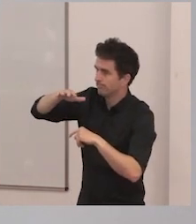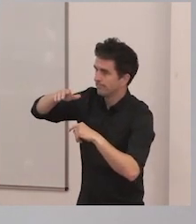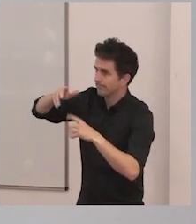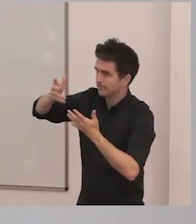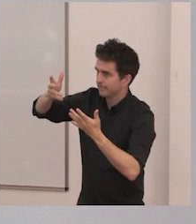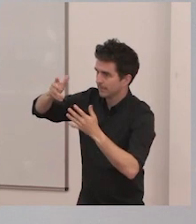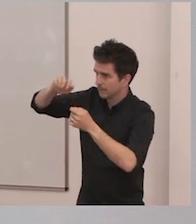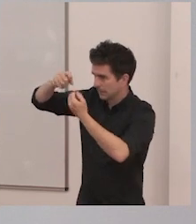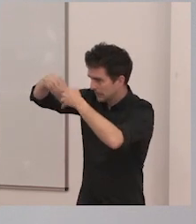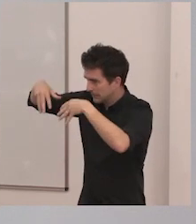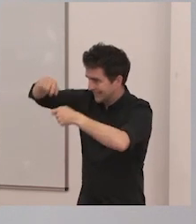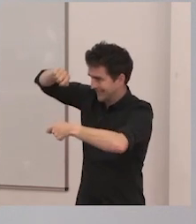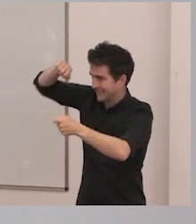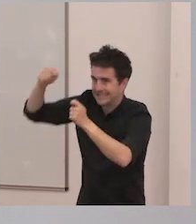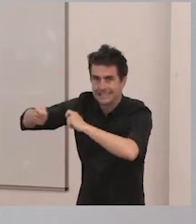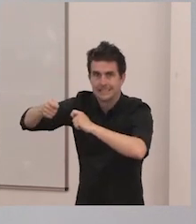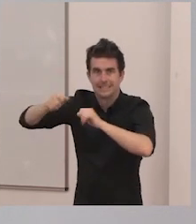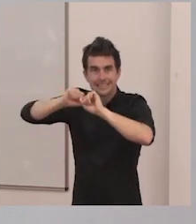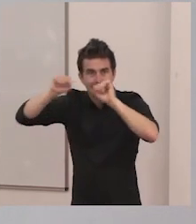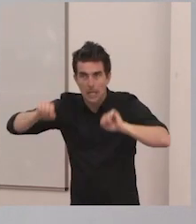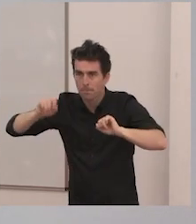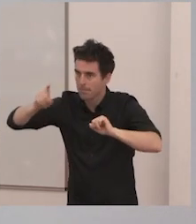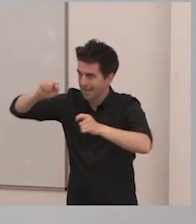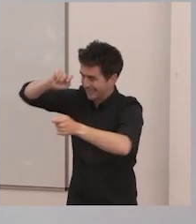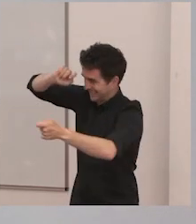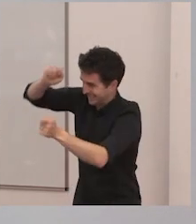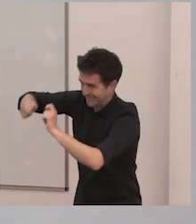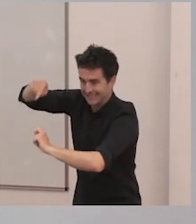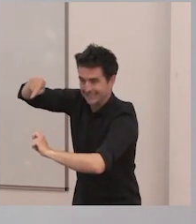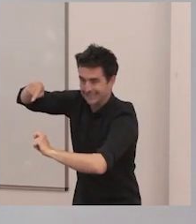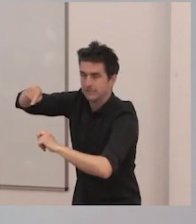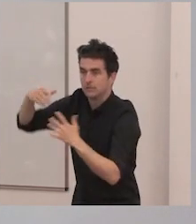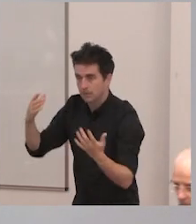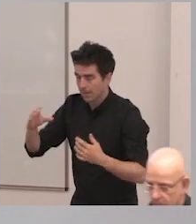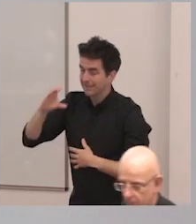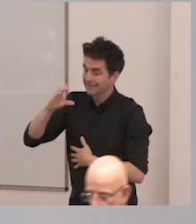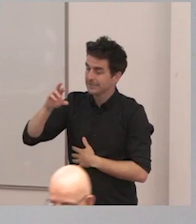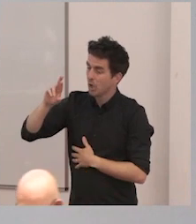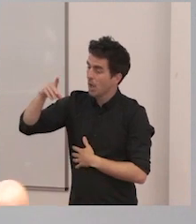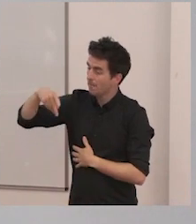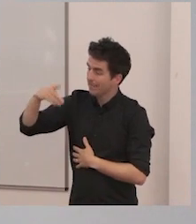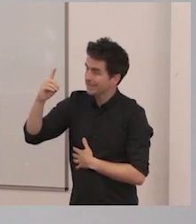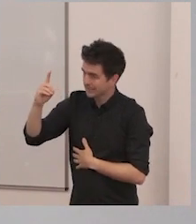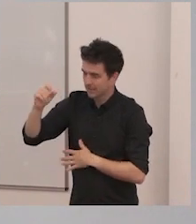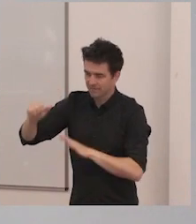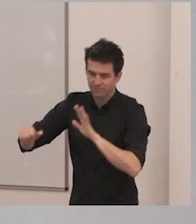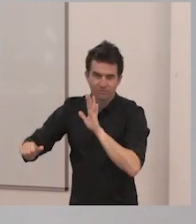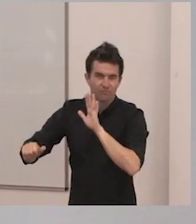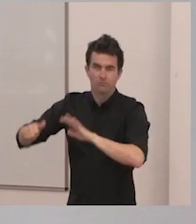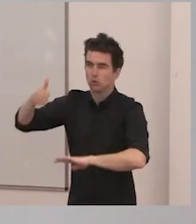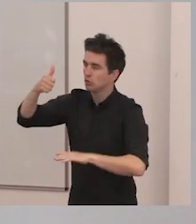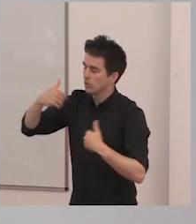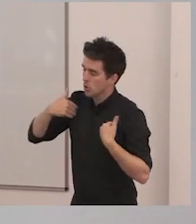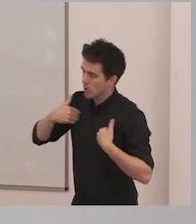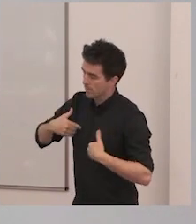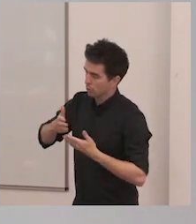It shifts our understanding of disability from one of individual deficit, requiring care,